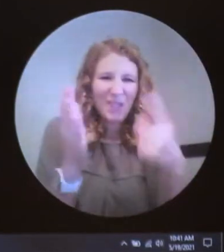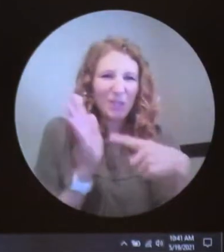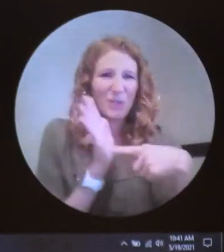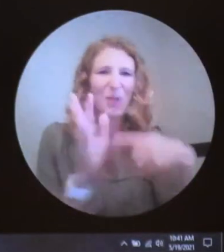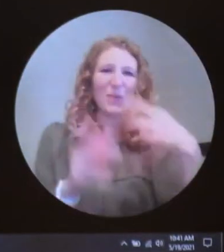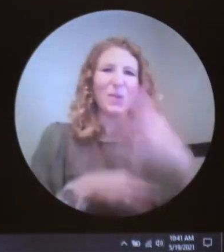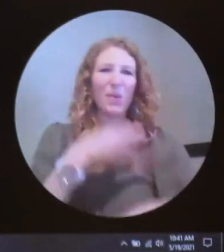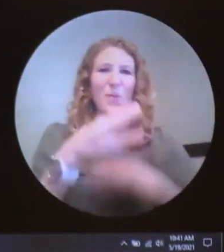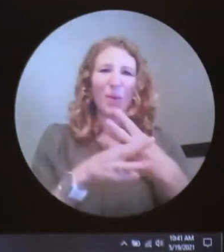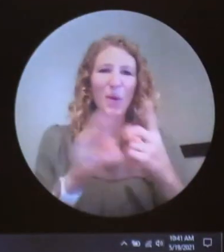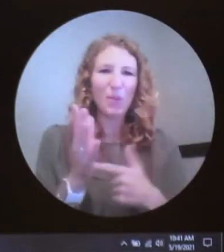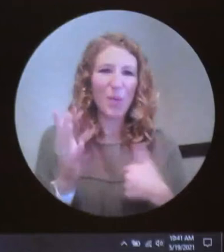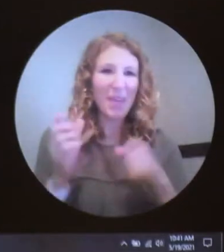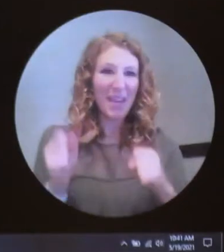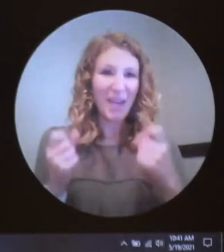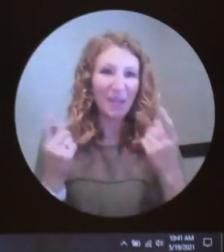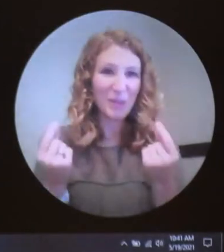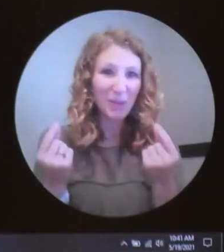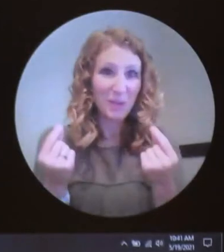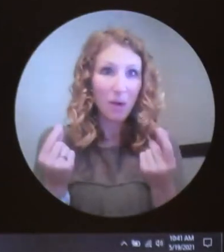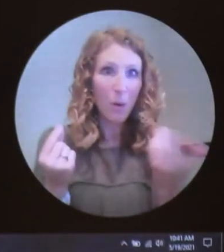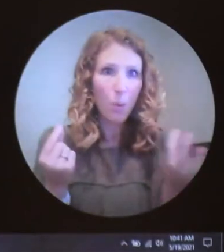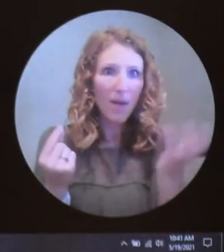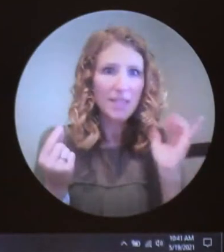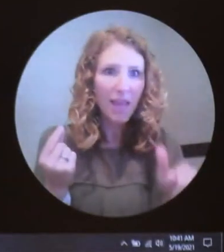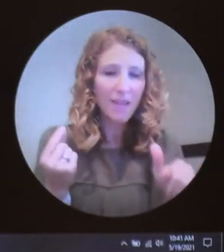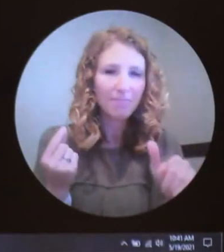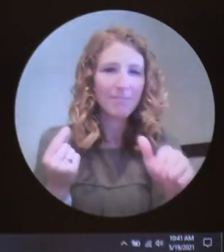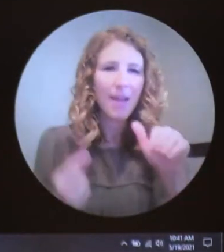what we can do, which is anything.